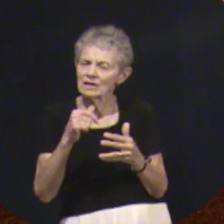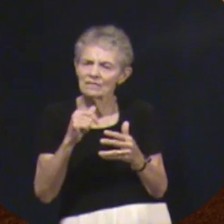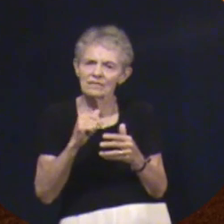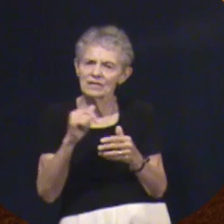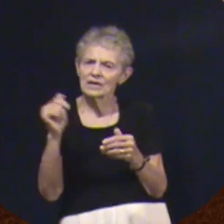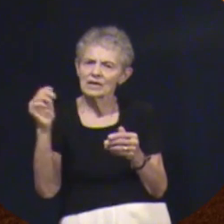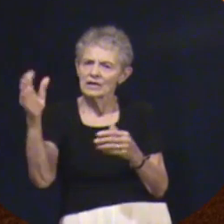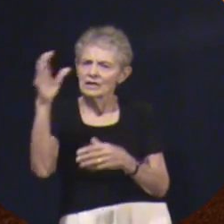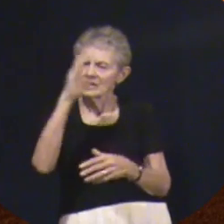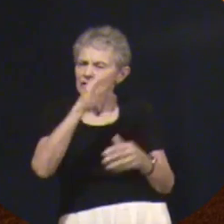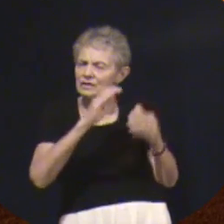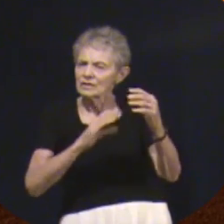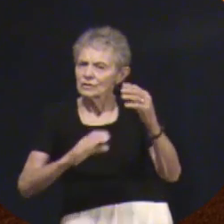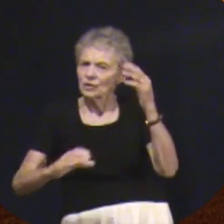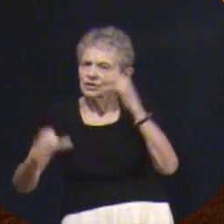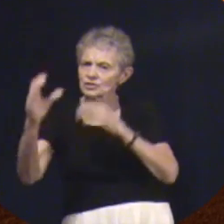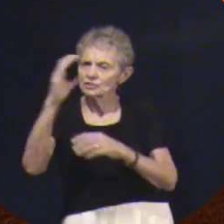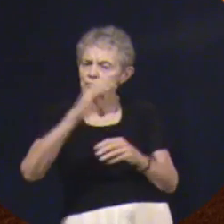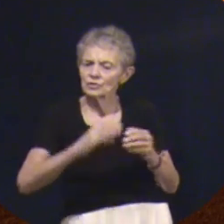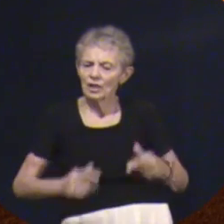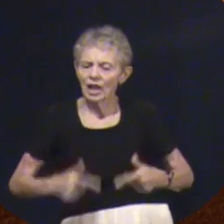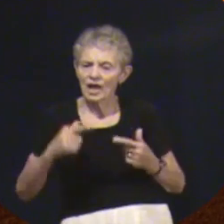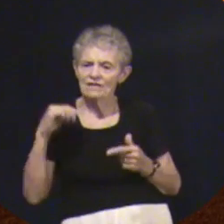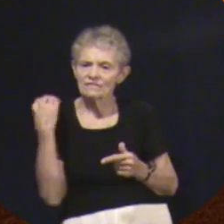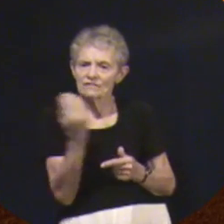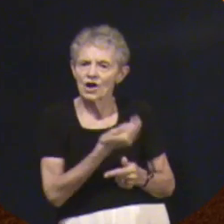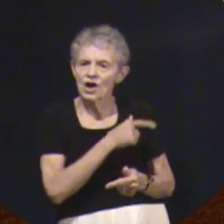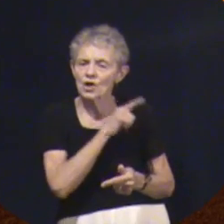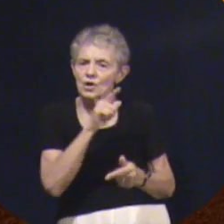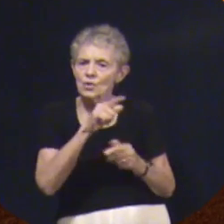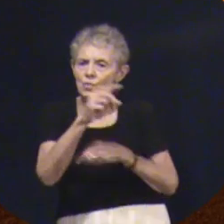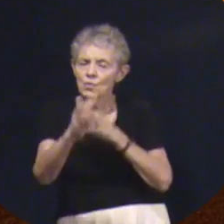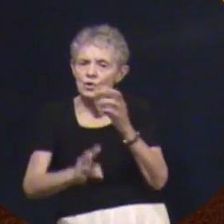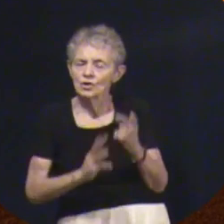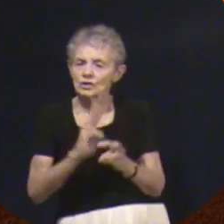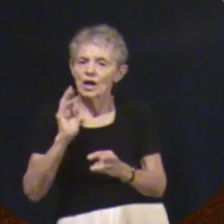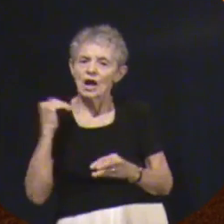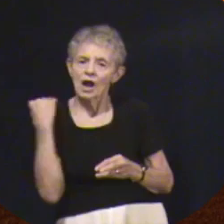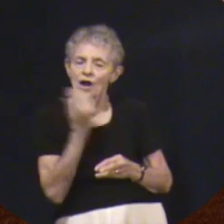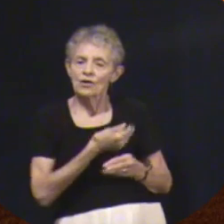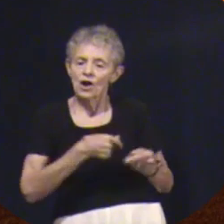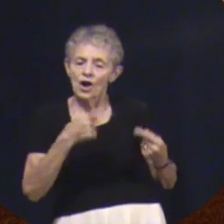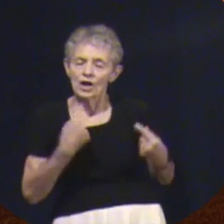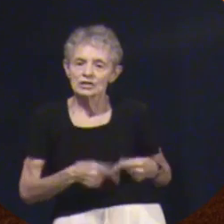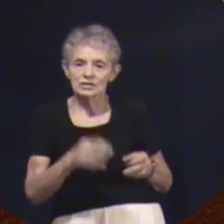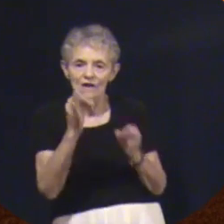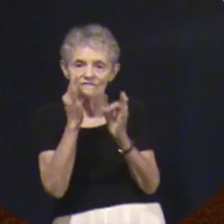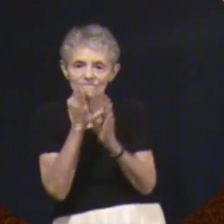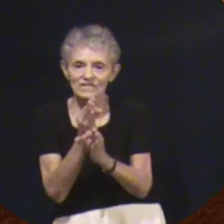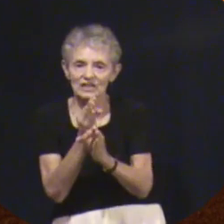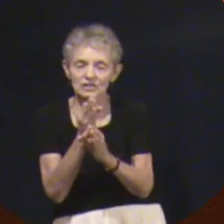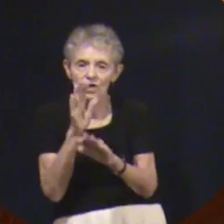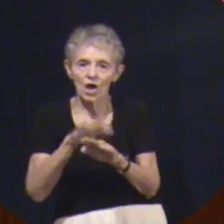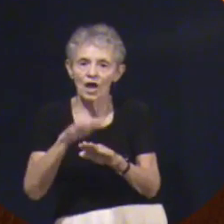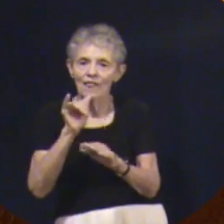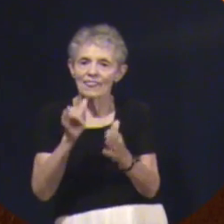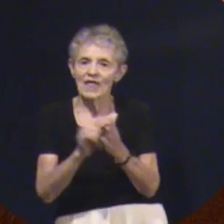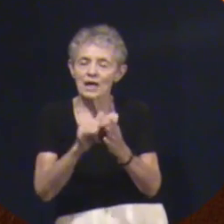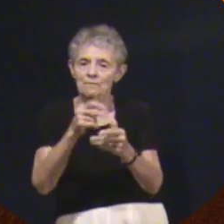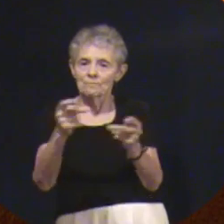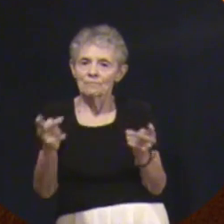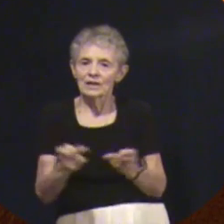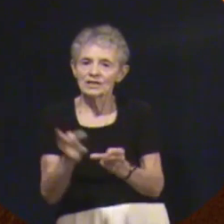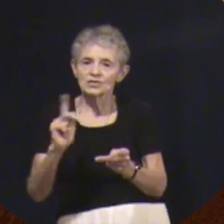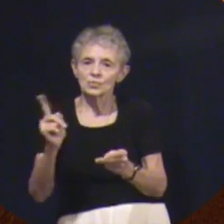world, our hearts may be fixed on that place where true gladness is found. Through our Lord